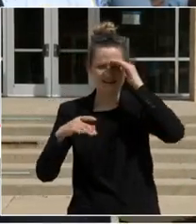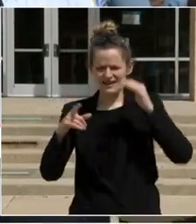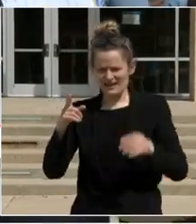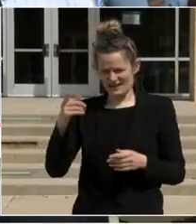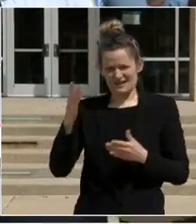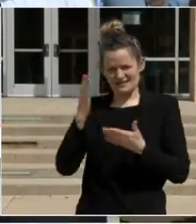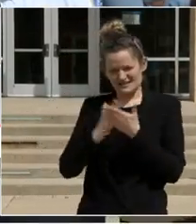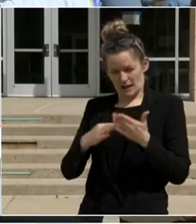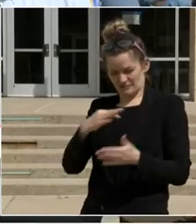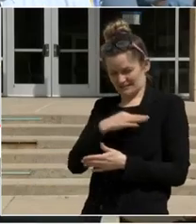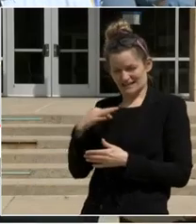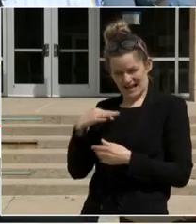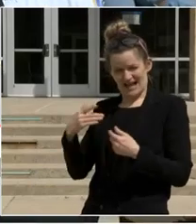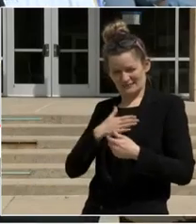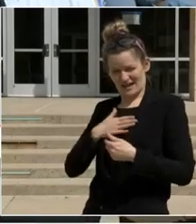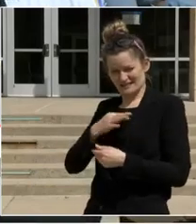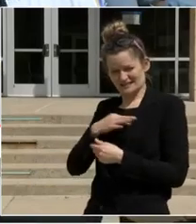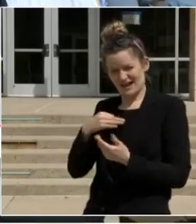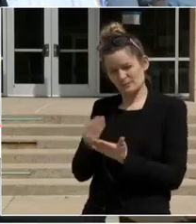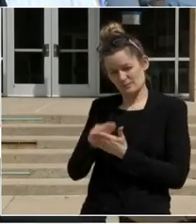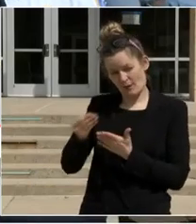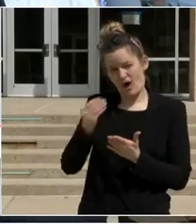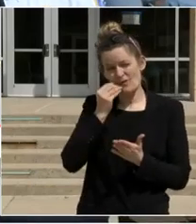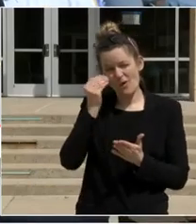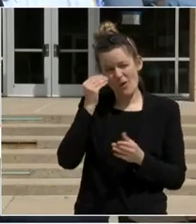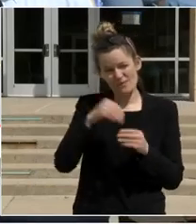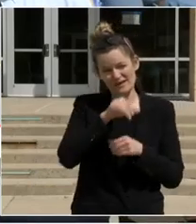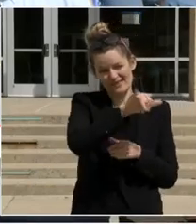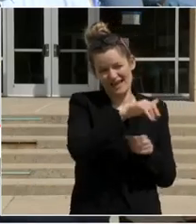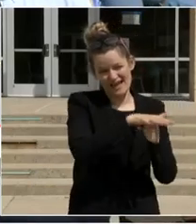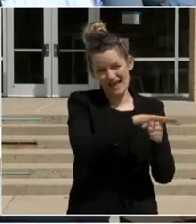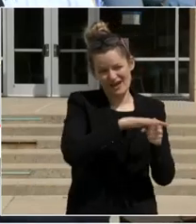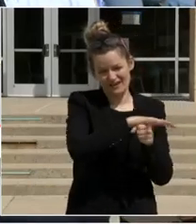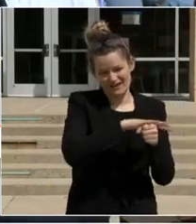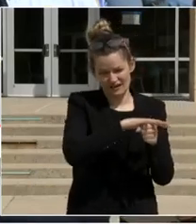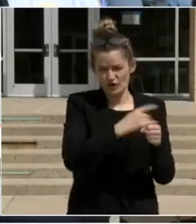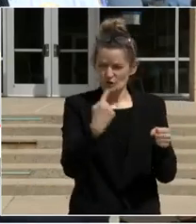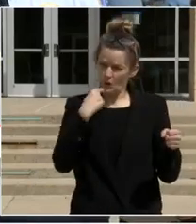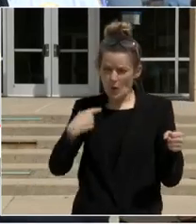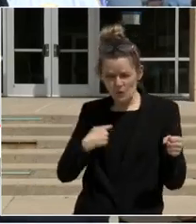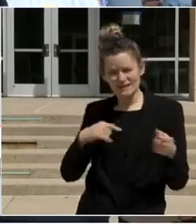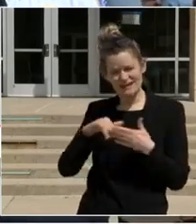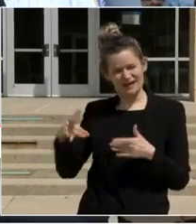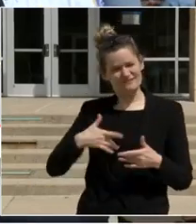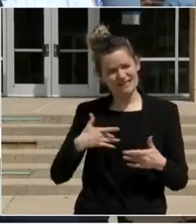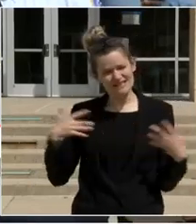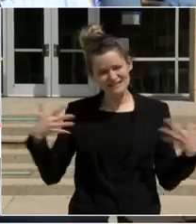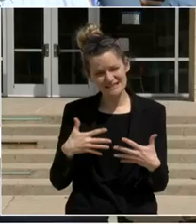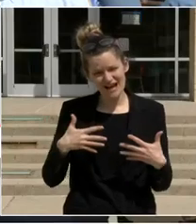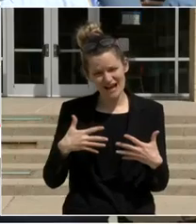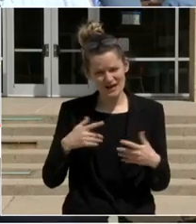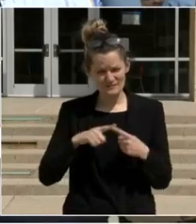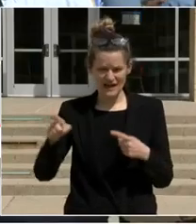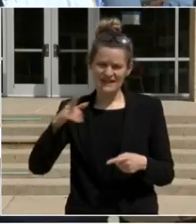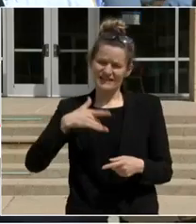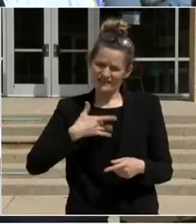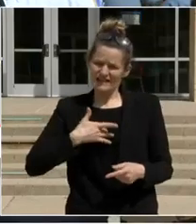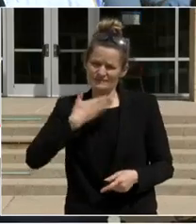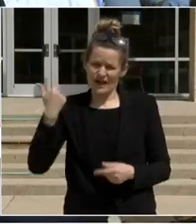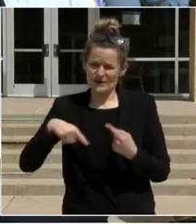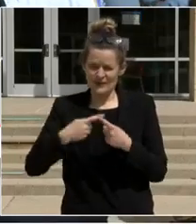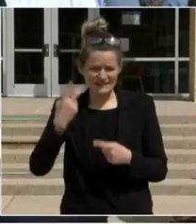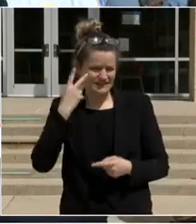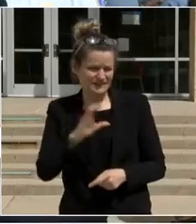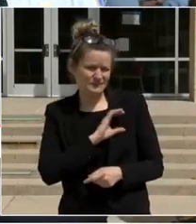she told me, Mayor, actually I feel a little scared sometimes, but I feel better when I see a police car parked by the